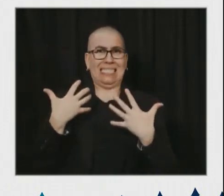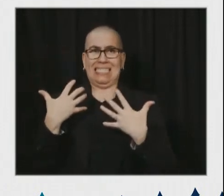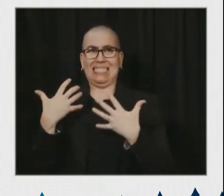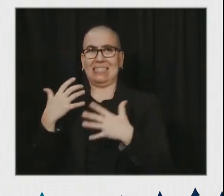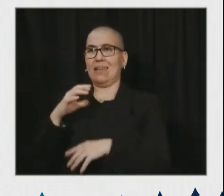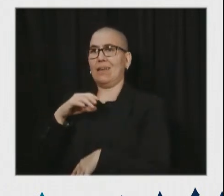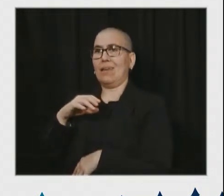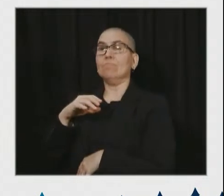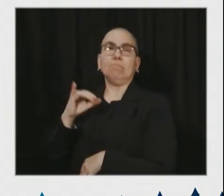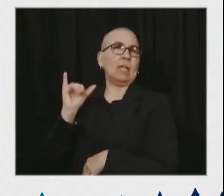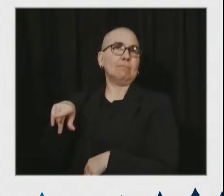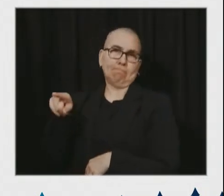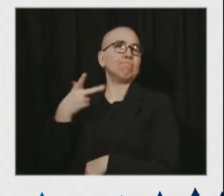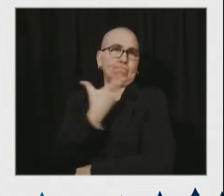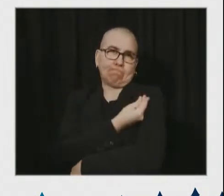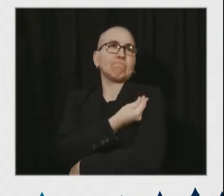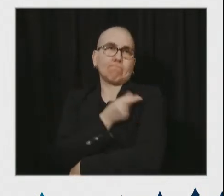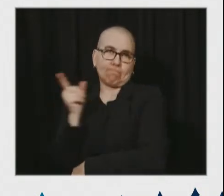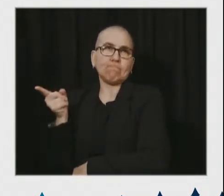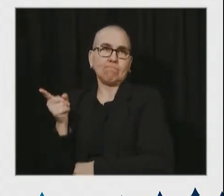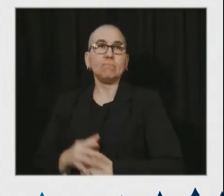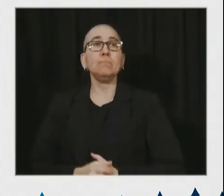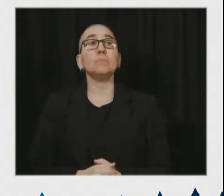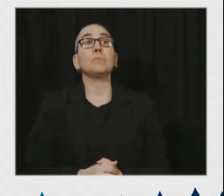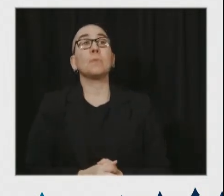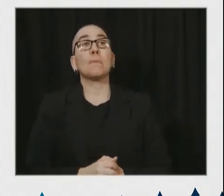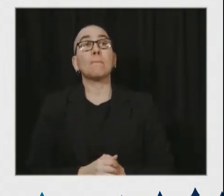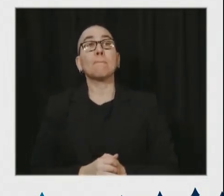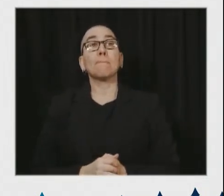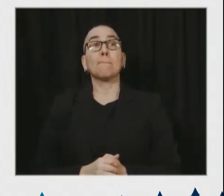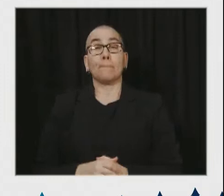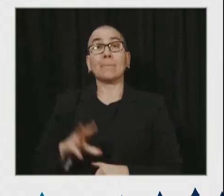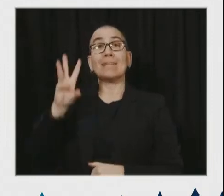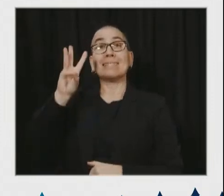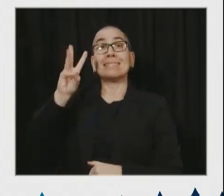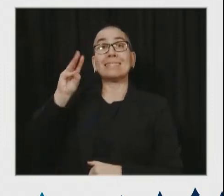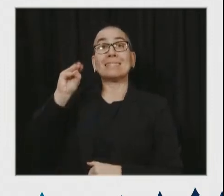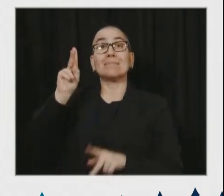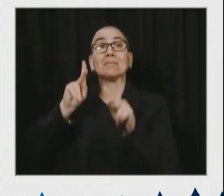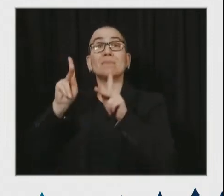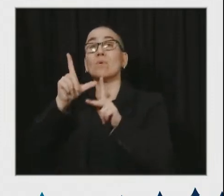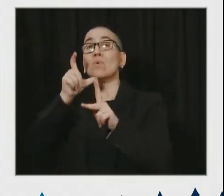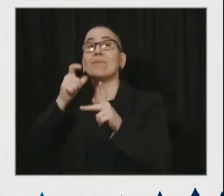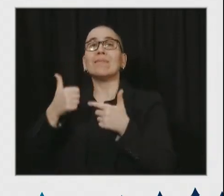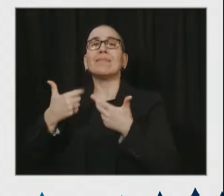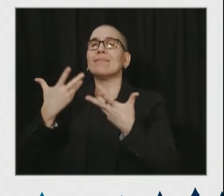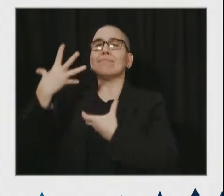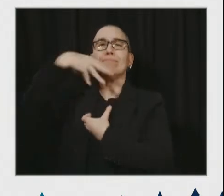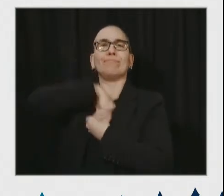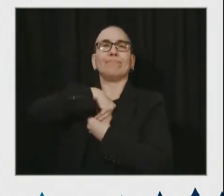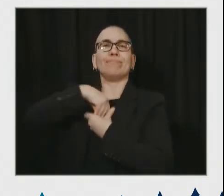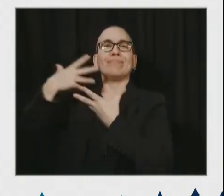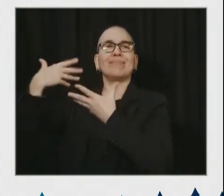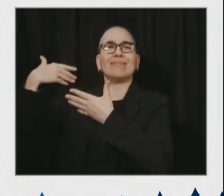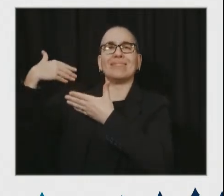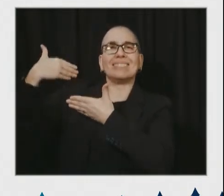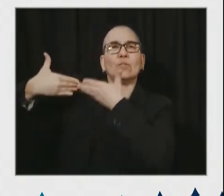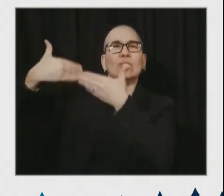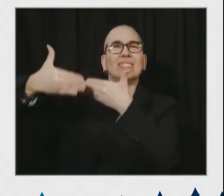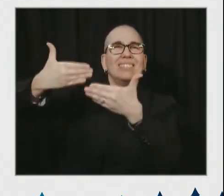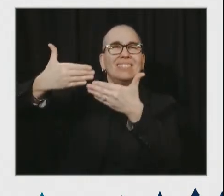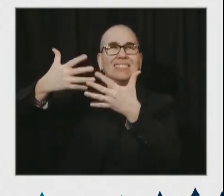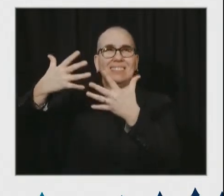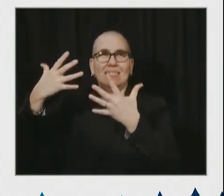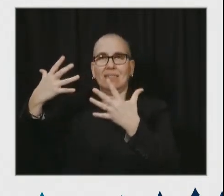workers, people age 60 with living in multi-generational housing. And as you can see, it goes on here. Me, for example, I'm looking